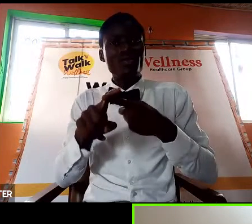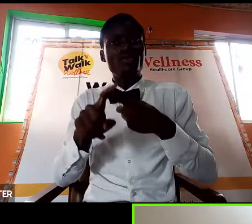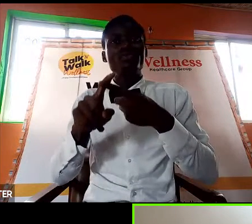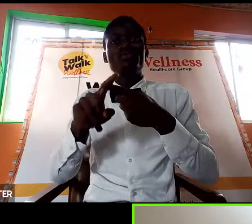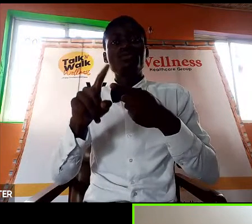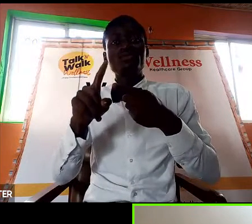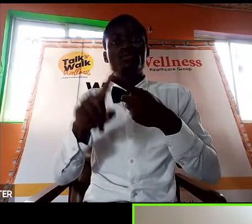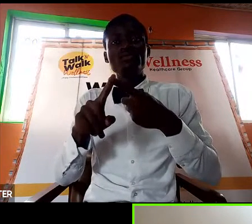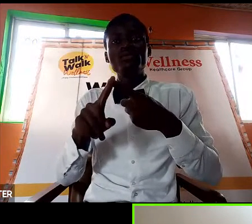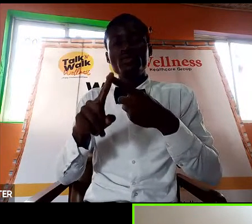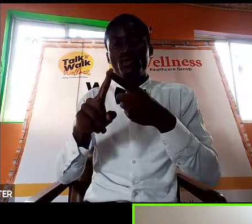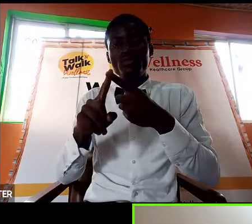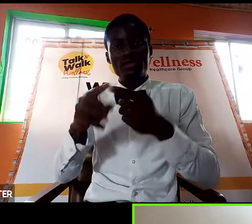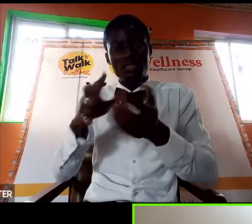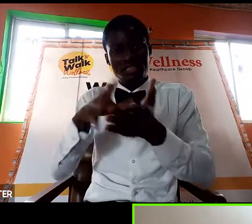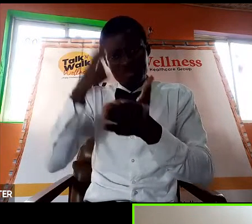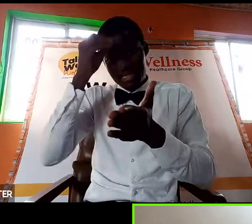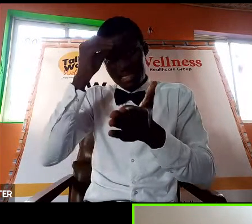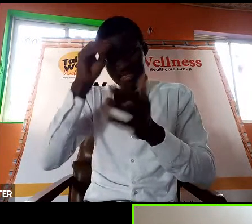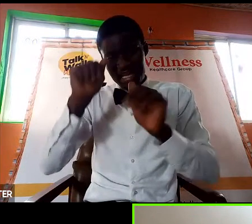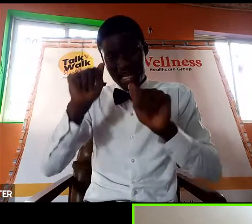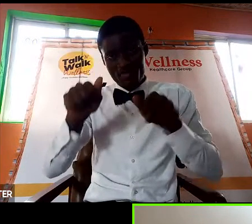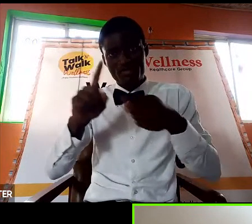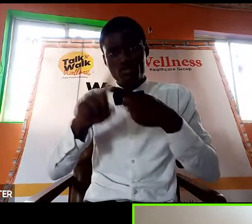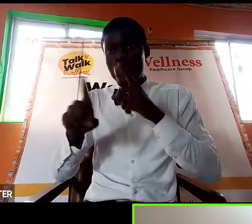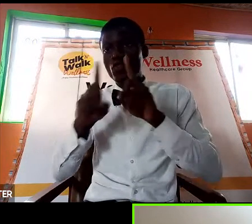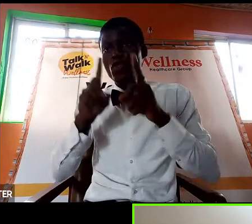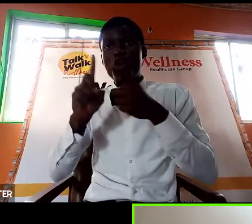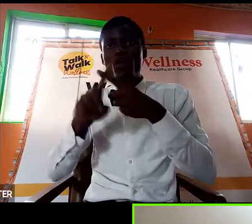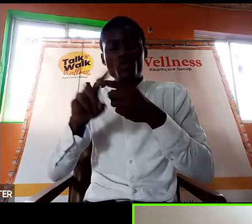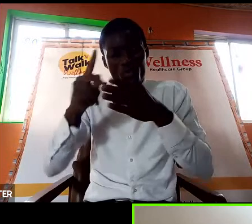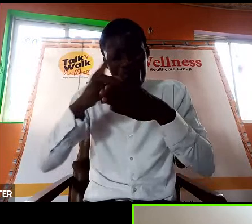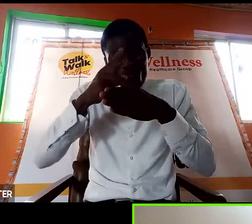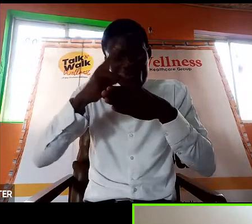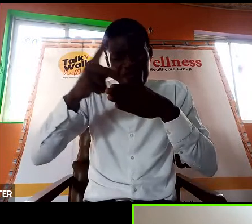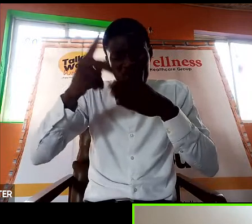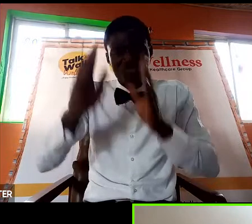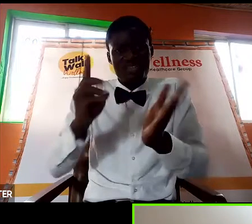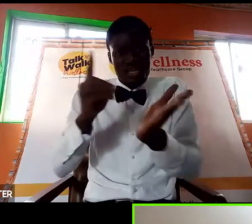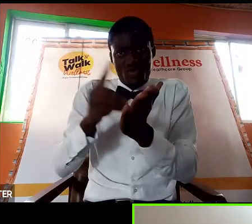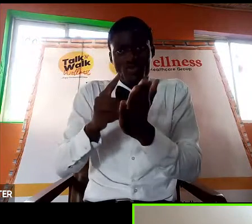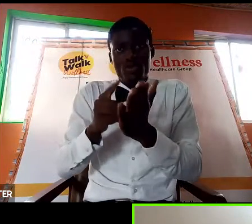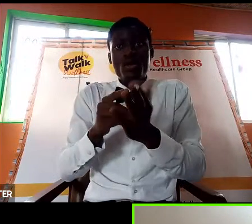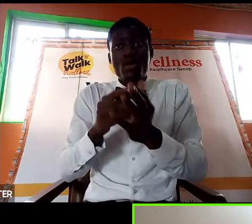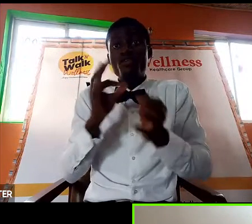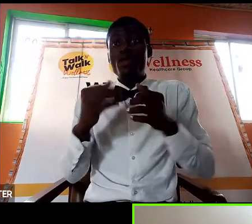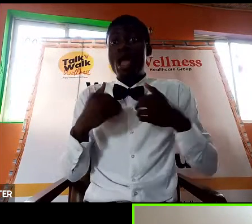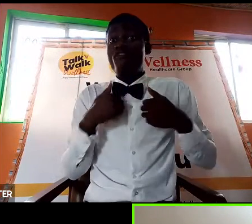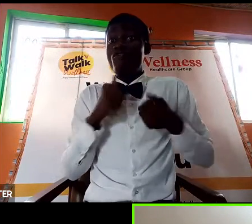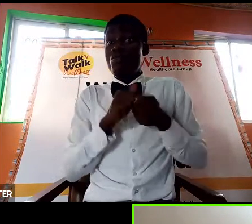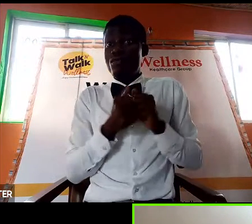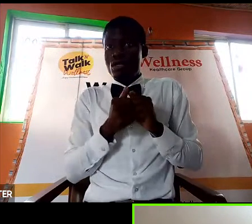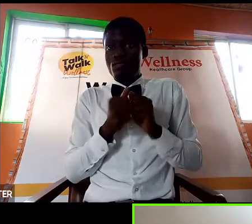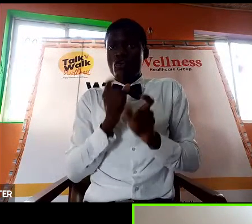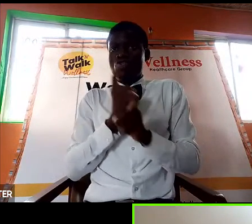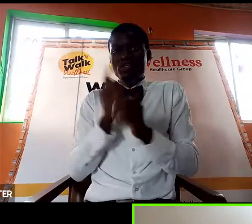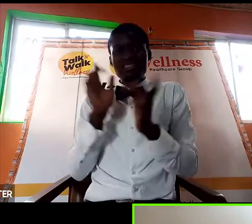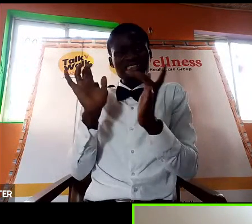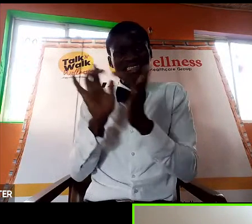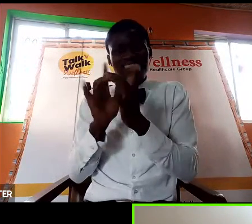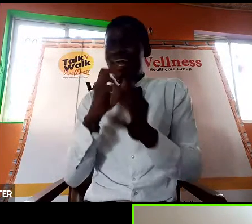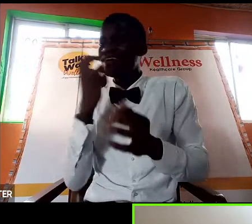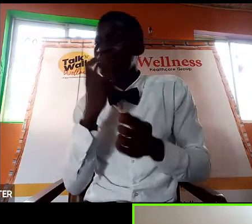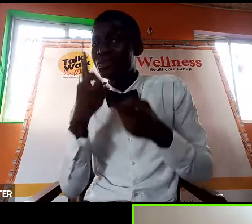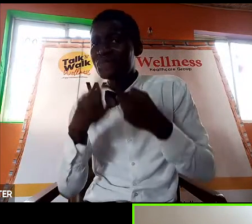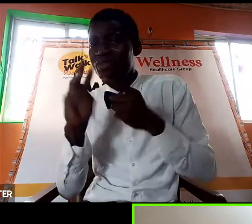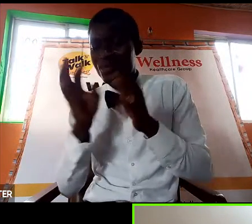therapist. It is the way to go, is the right thing to do. So if you have a problem, reach out and fix it. Whatever you are facing that might be